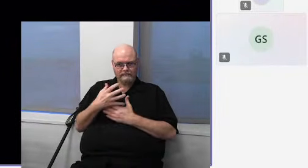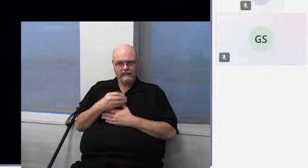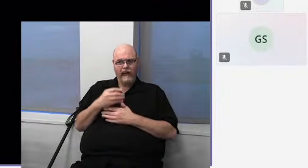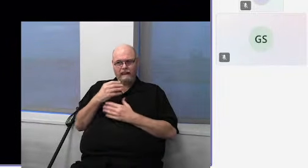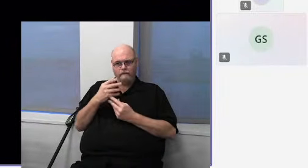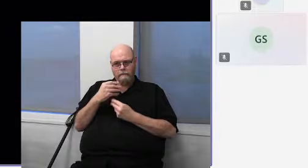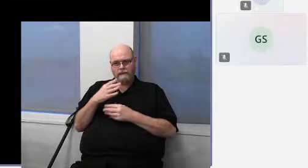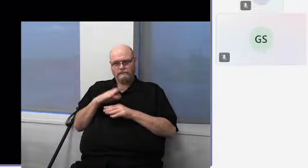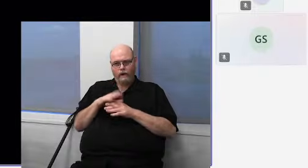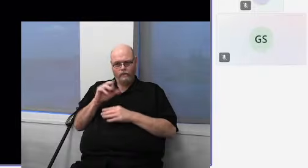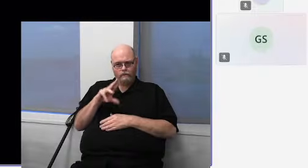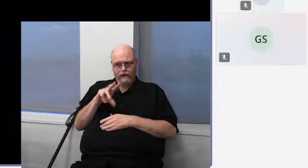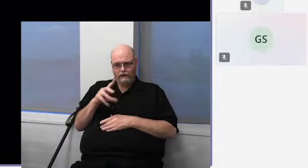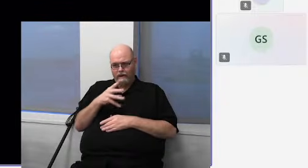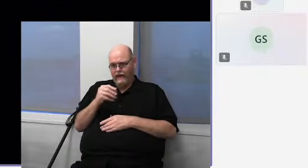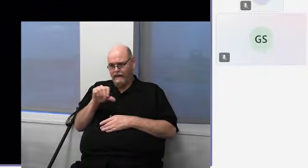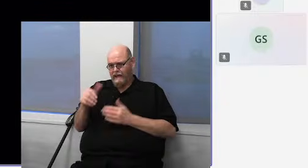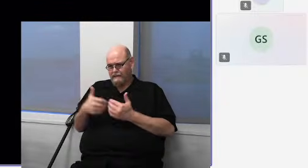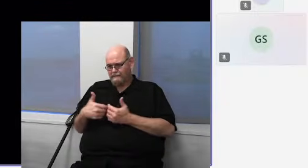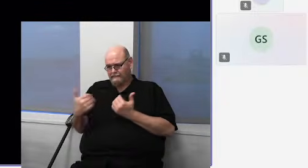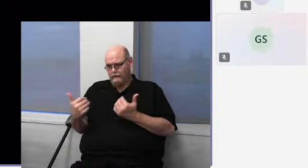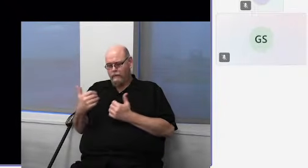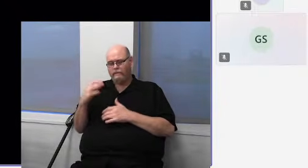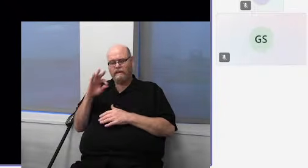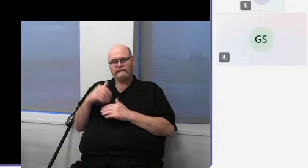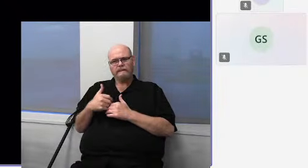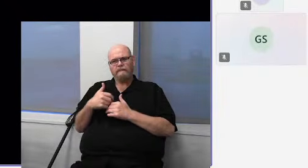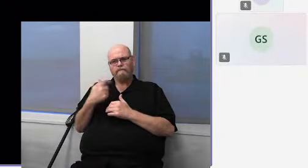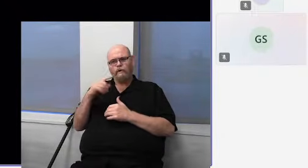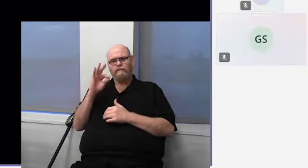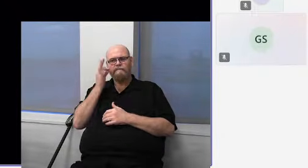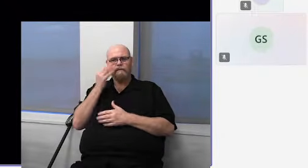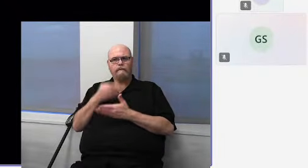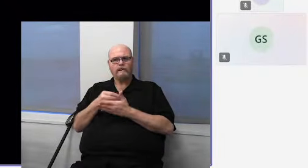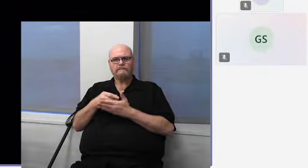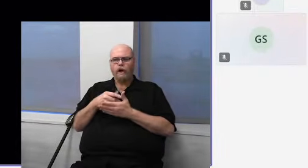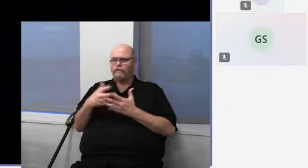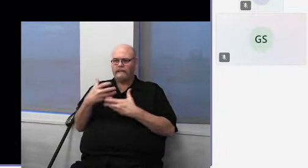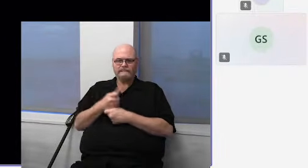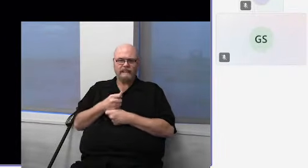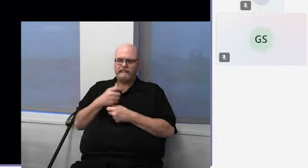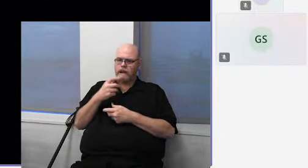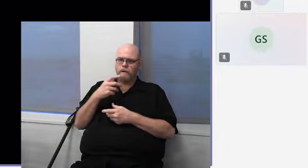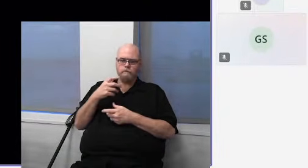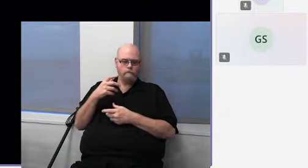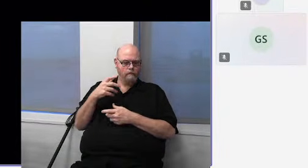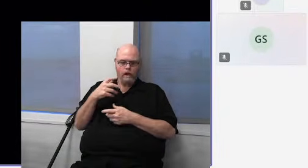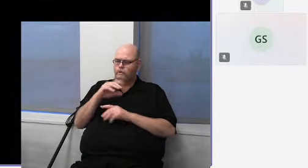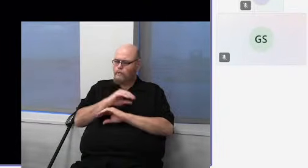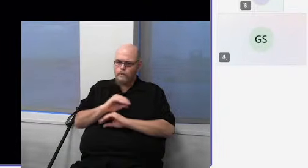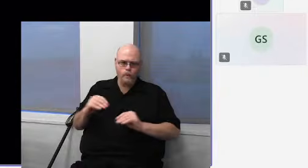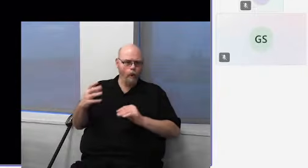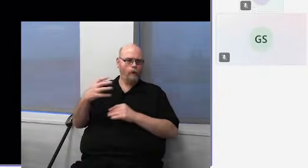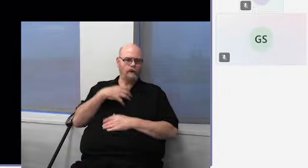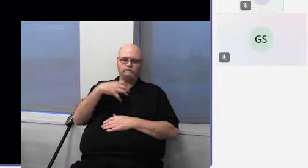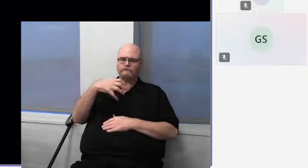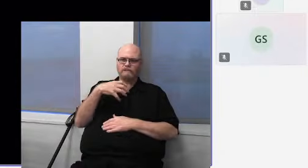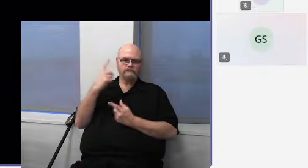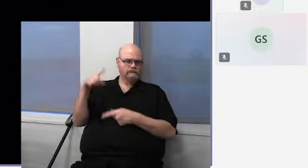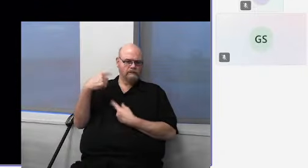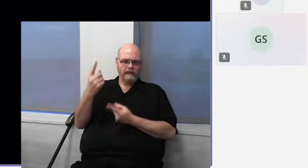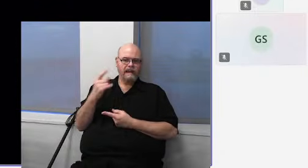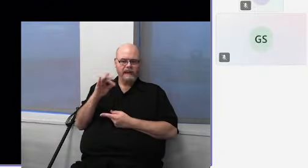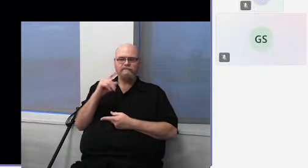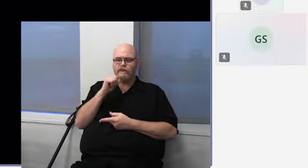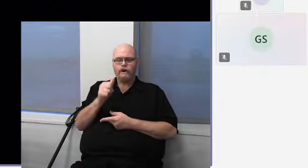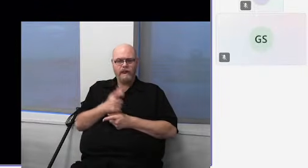information on federal fund projects, and there's also information on the record in this proceeding and the separate procedure on federal funding on the consolidated project list. Not one